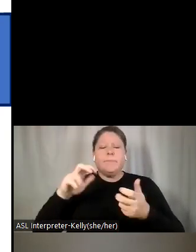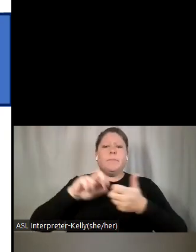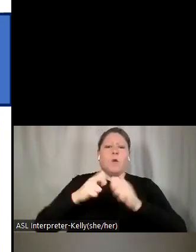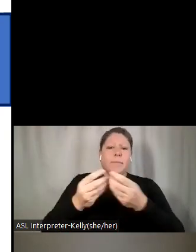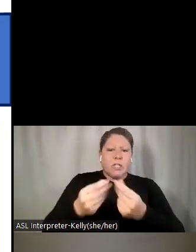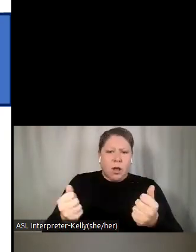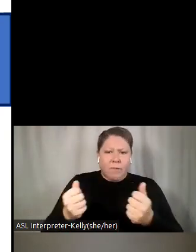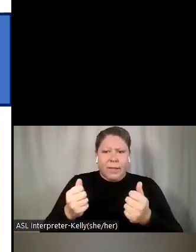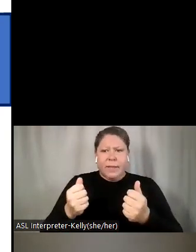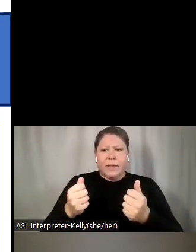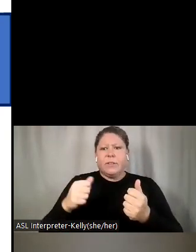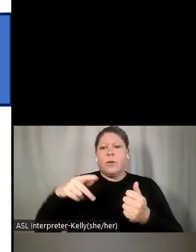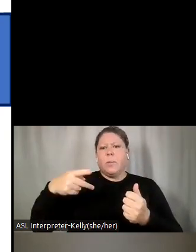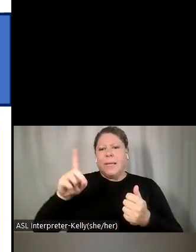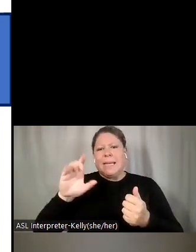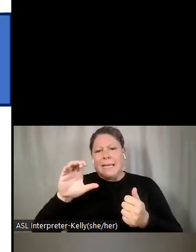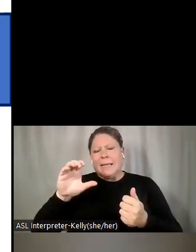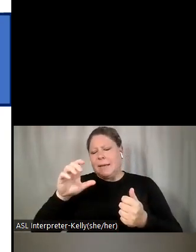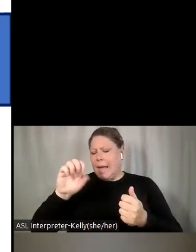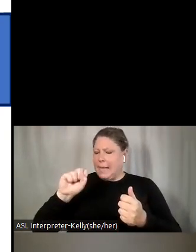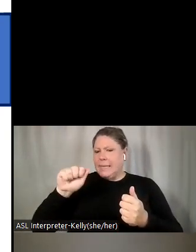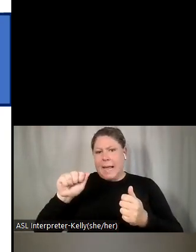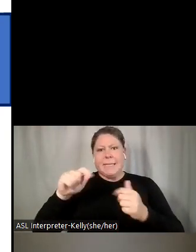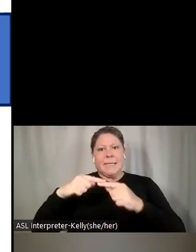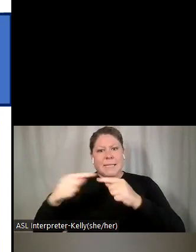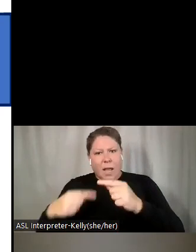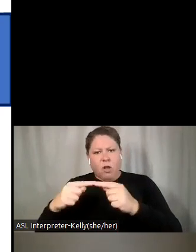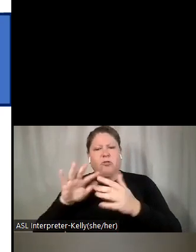described, PDSA cycles, and others to advance this important work.